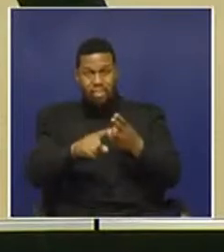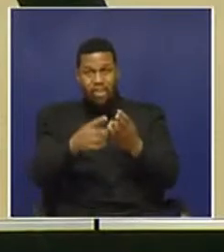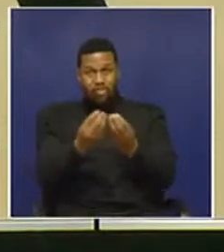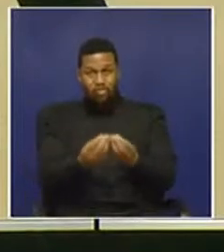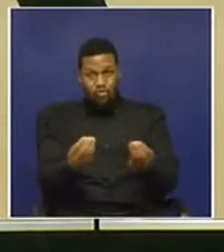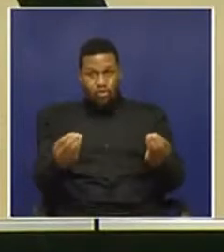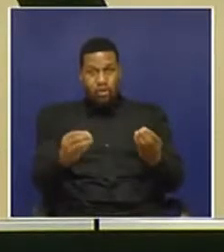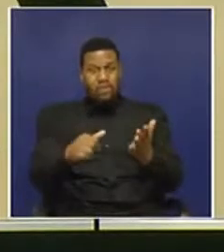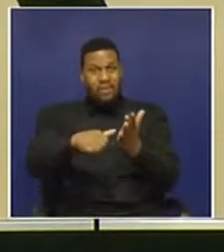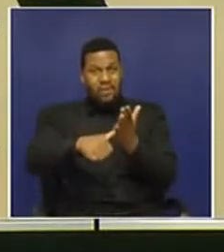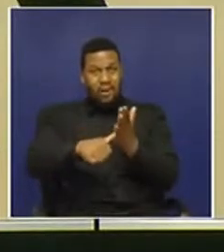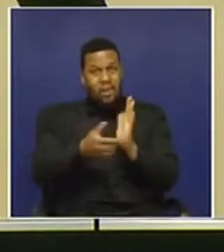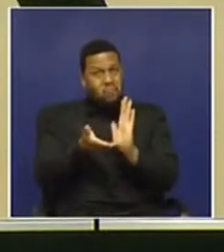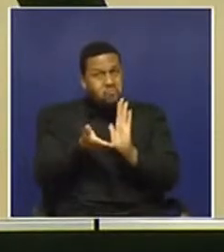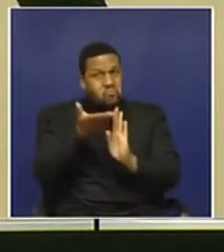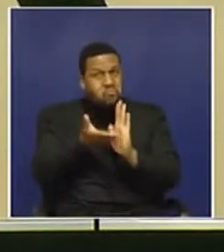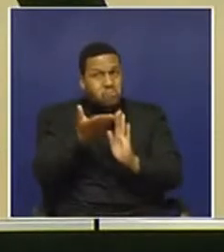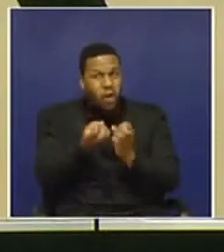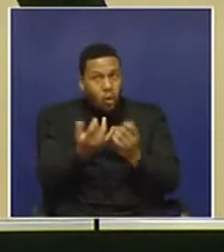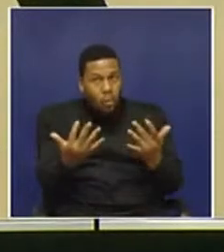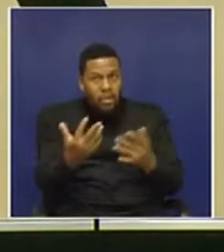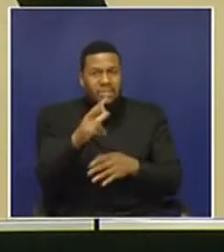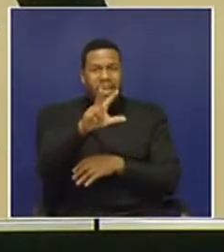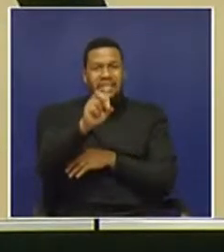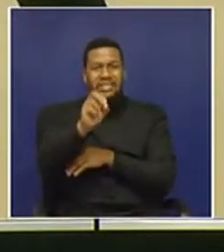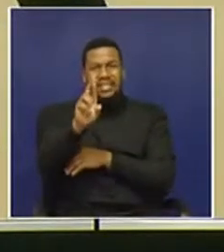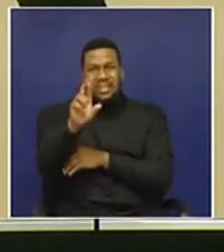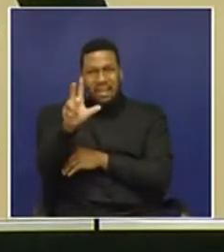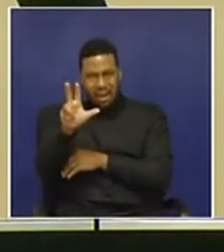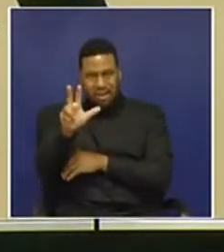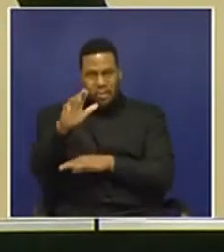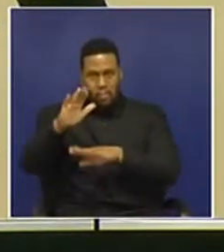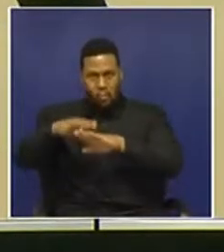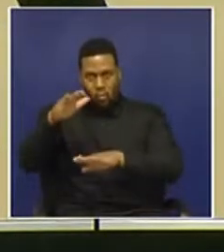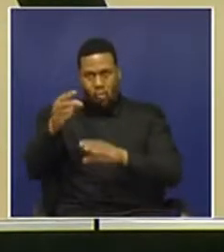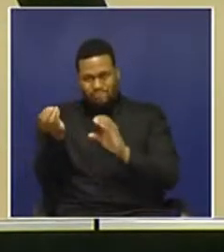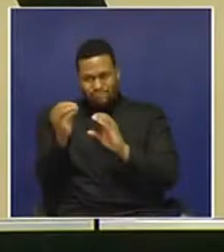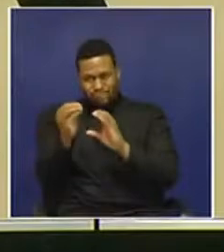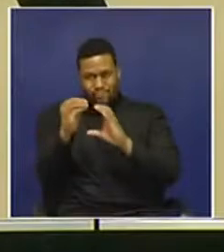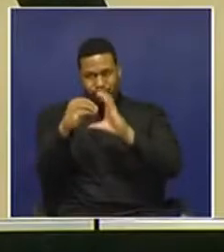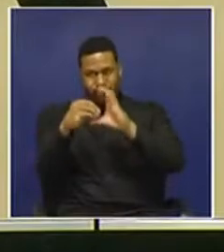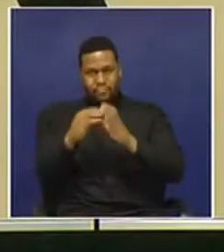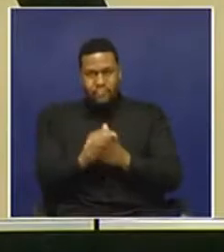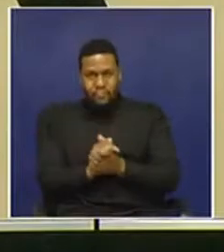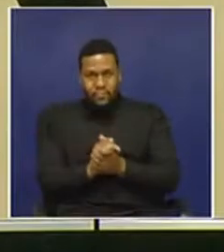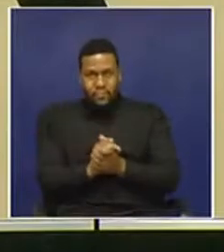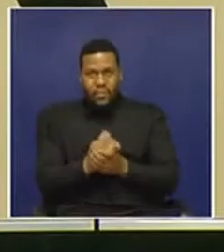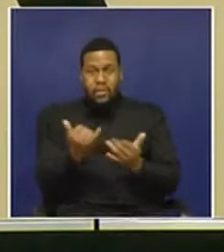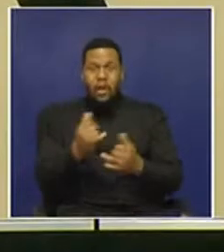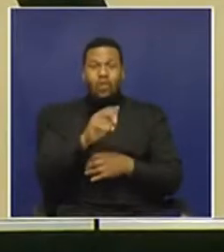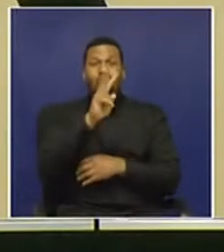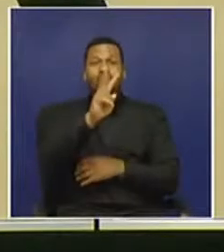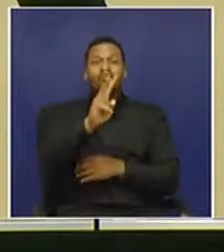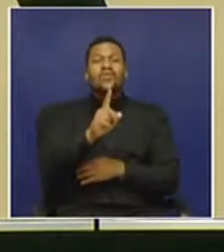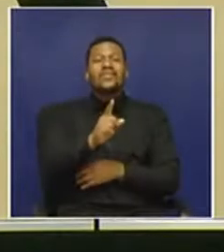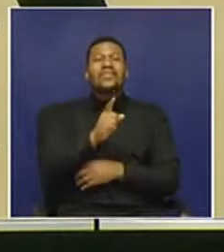by 80 rand in April 2026 to 2,400.